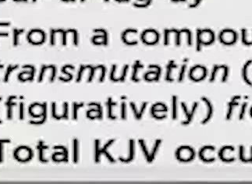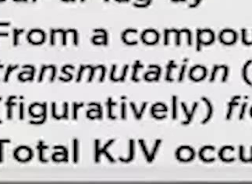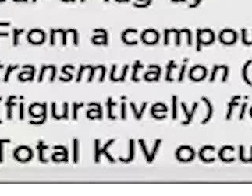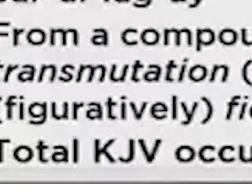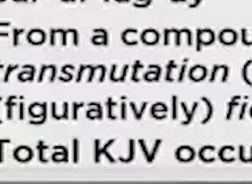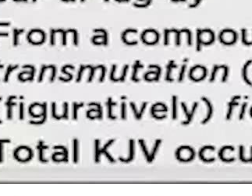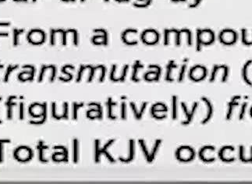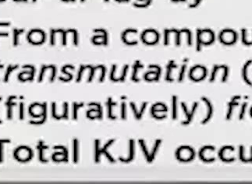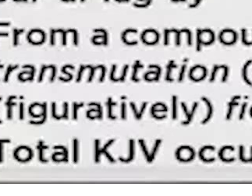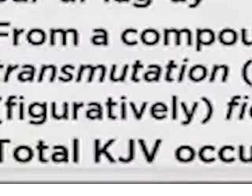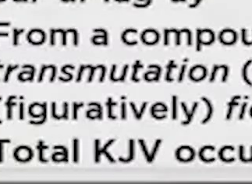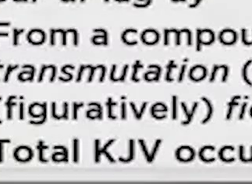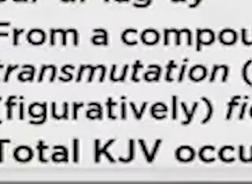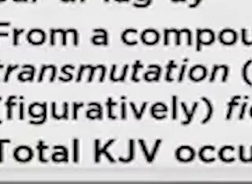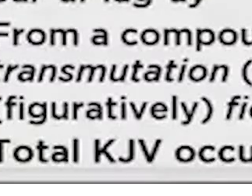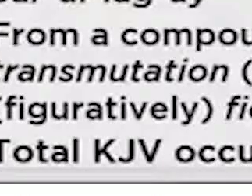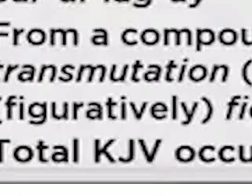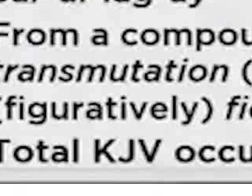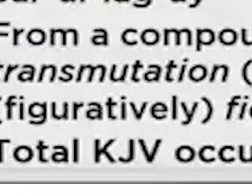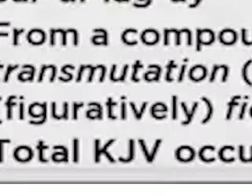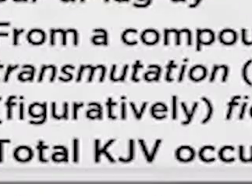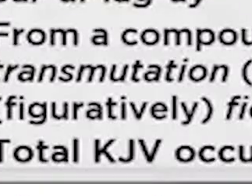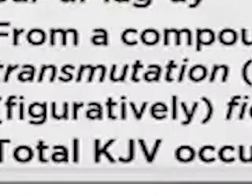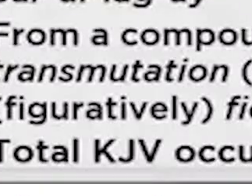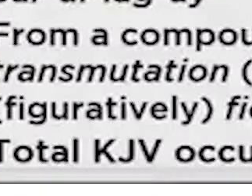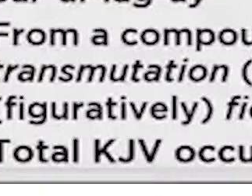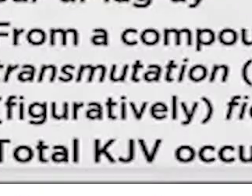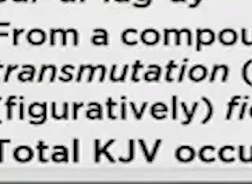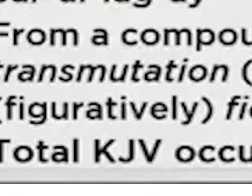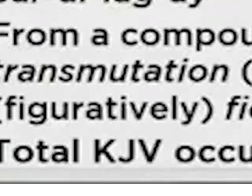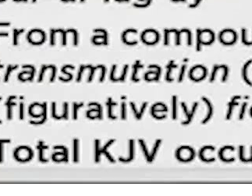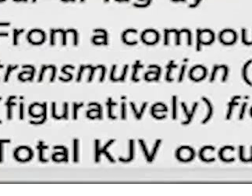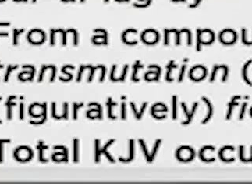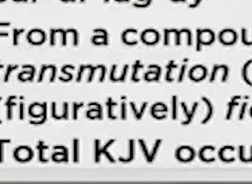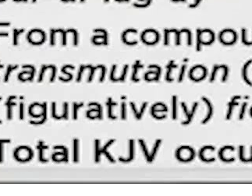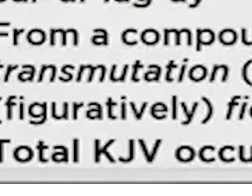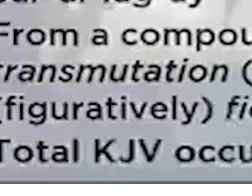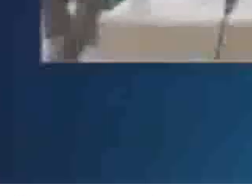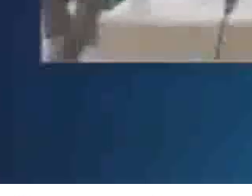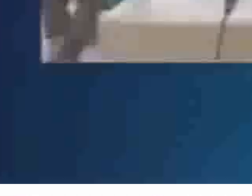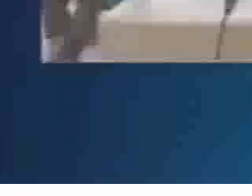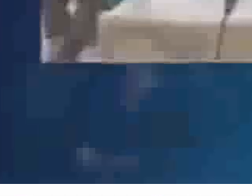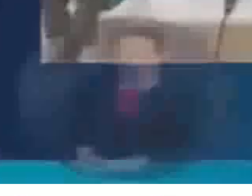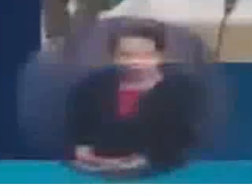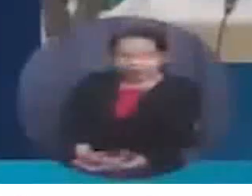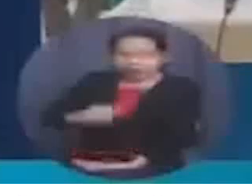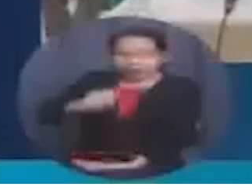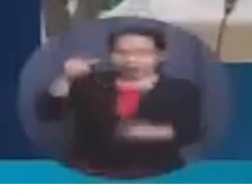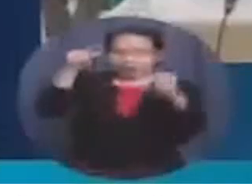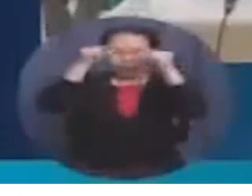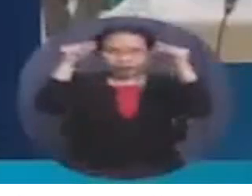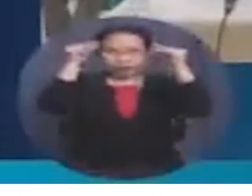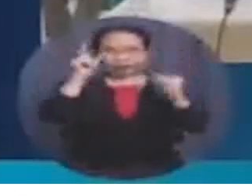He is perfectly Himself from everlasting to everlasting. Sabi ni